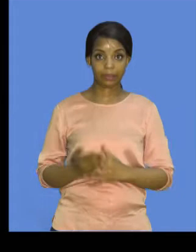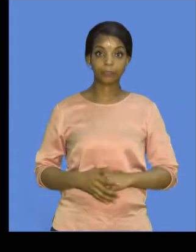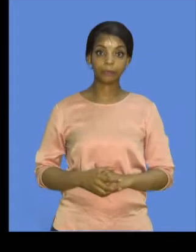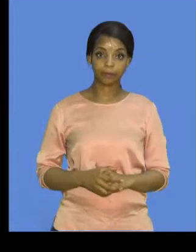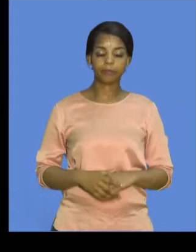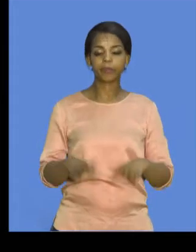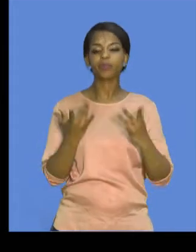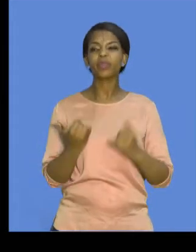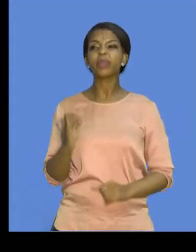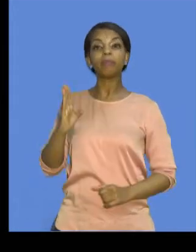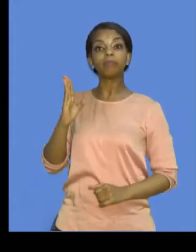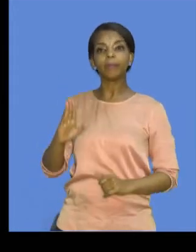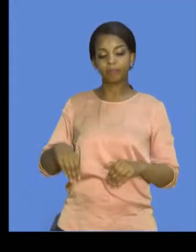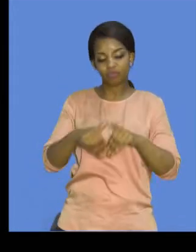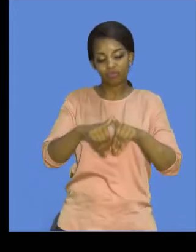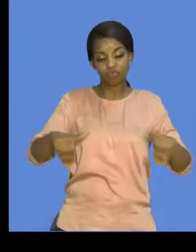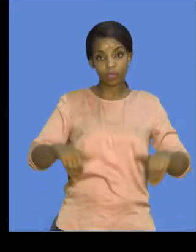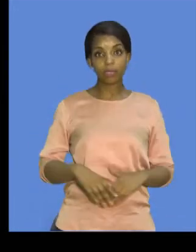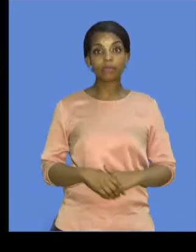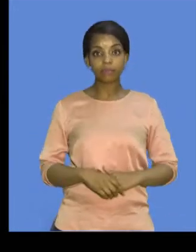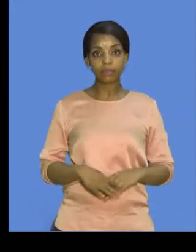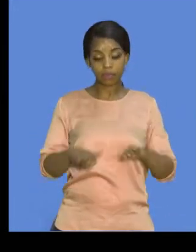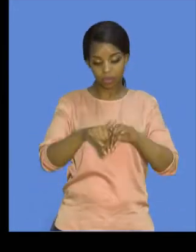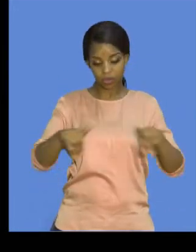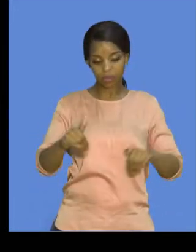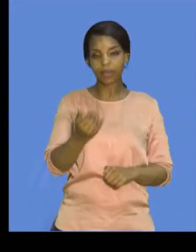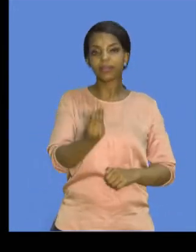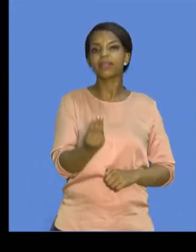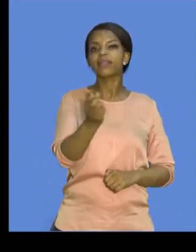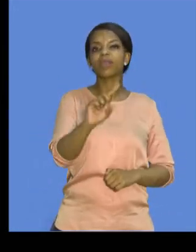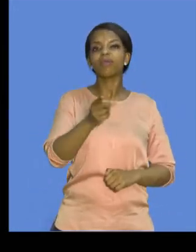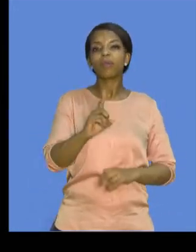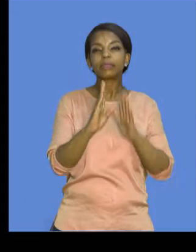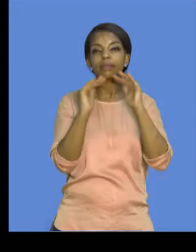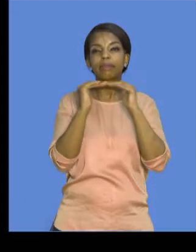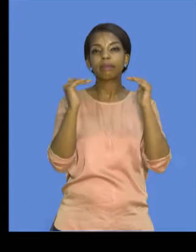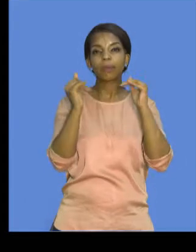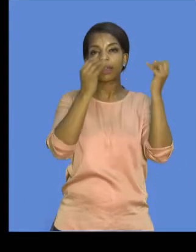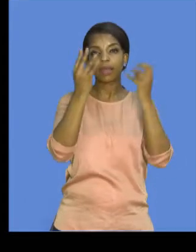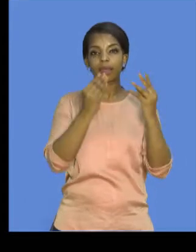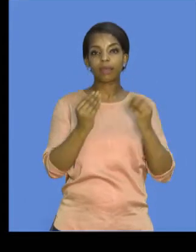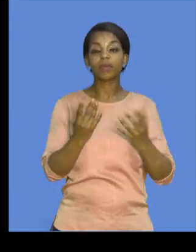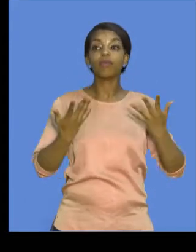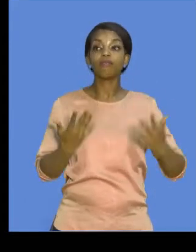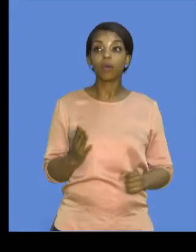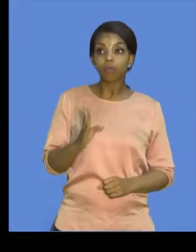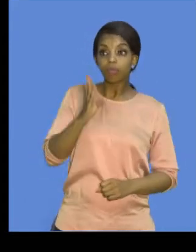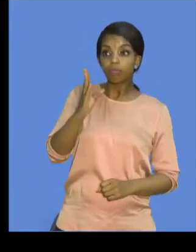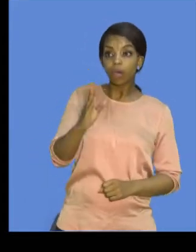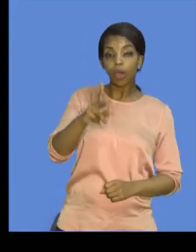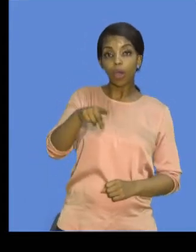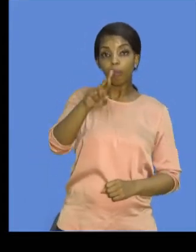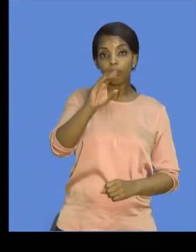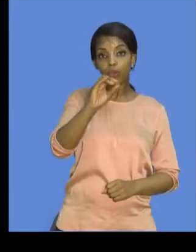neutral, neutral suggests that there's an equal number of protons. Protons are positive subatomic particles,